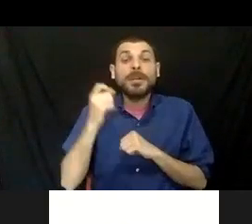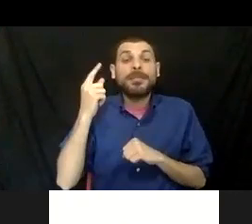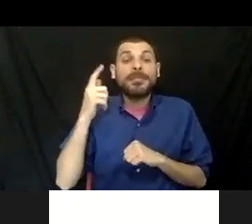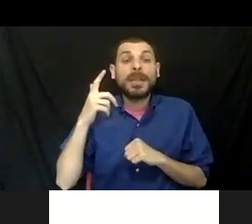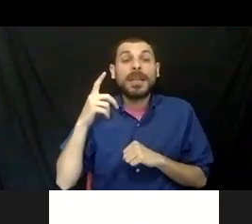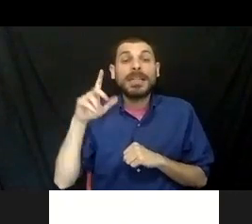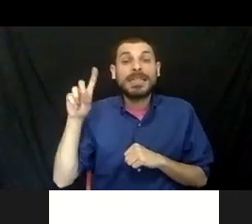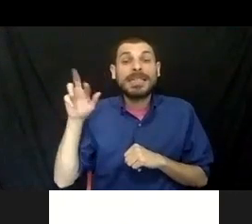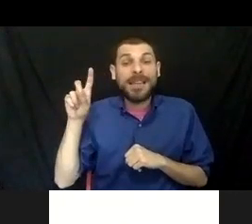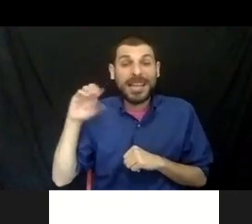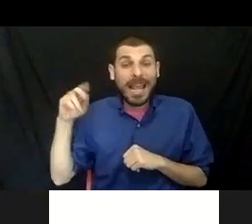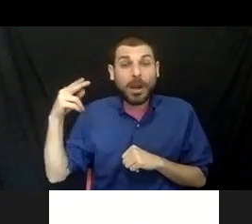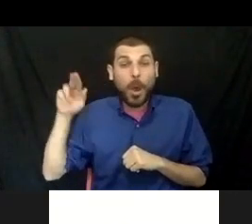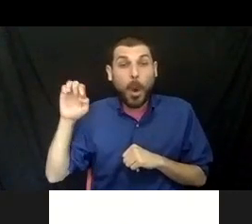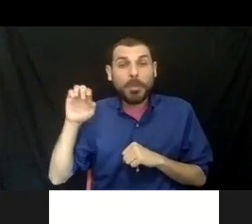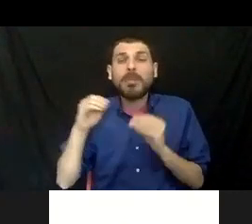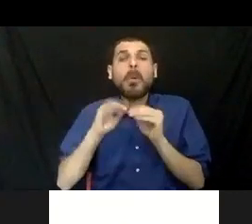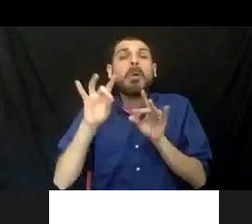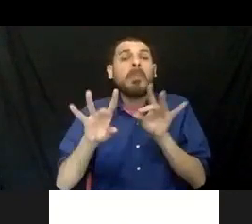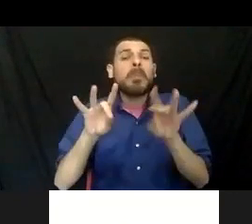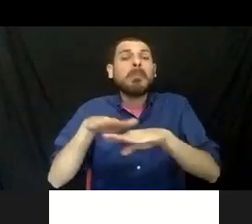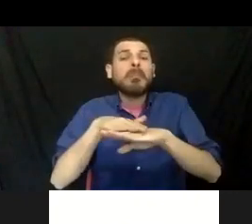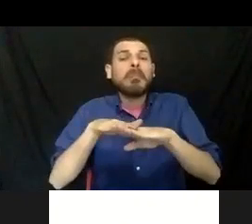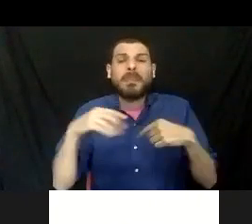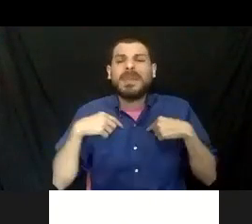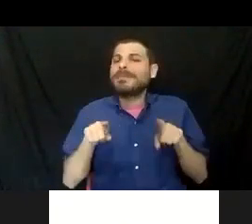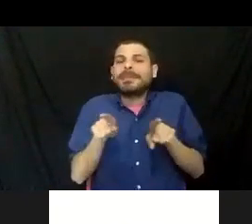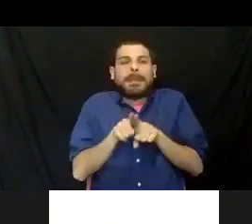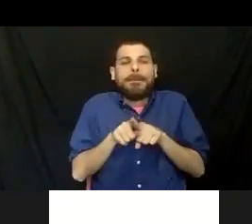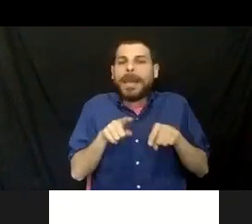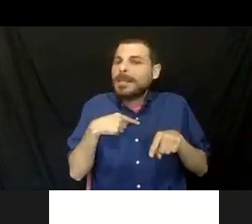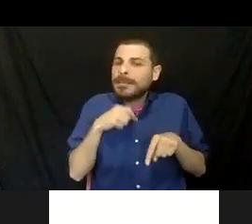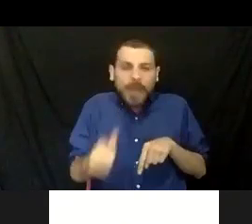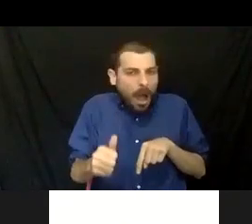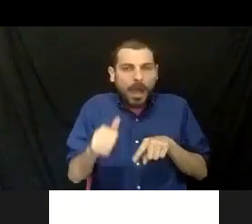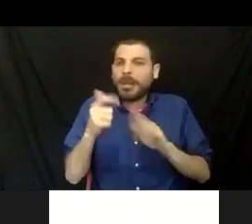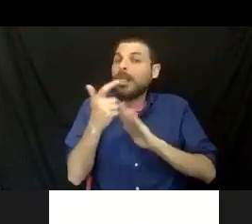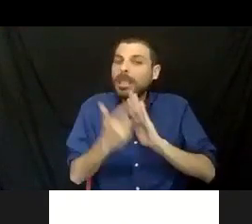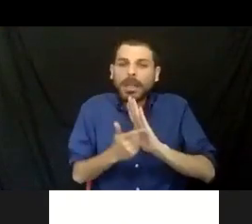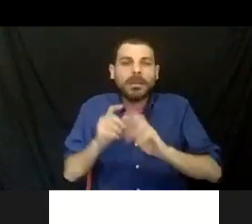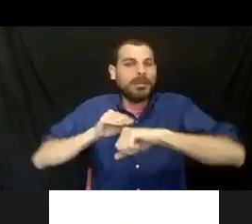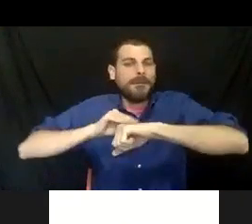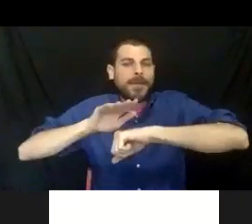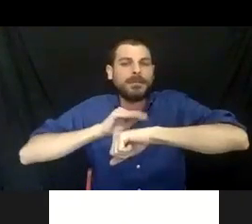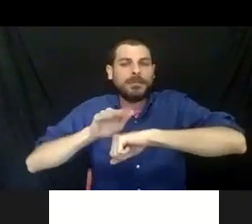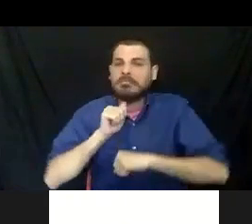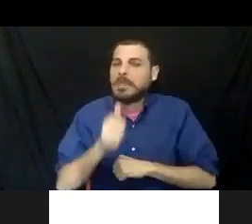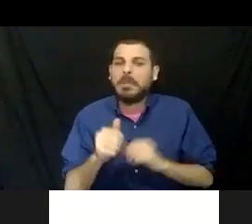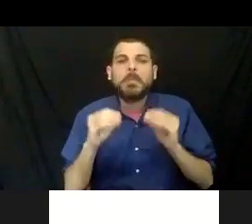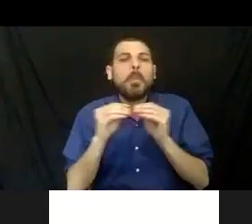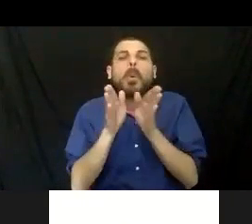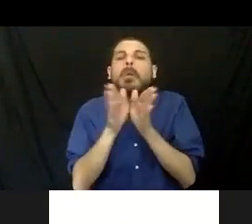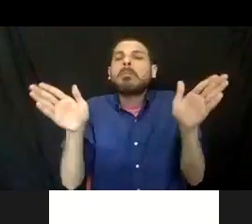any legal advice today. Everything I talk about is going to be general information that's